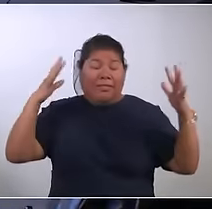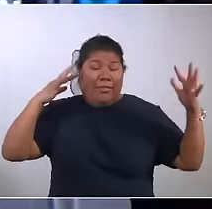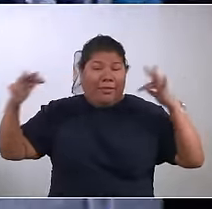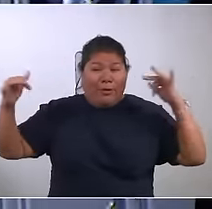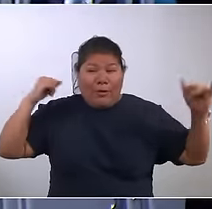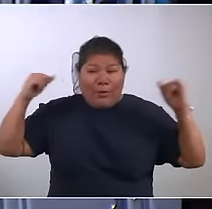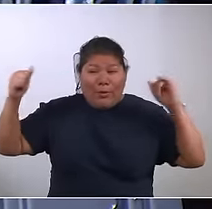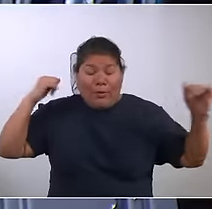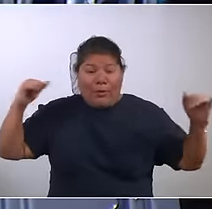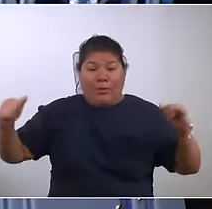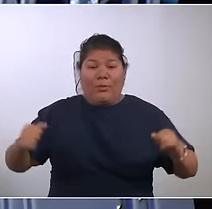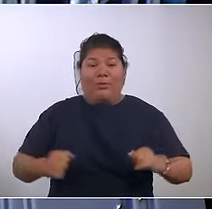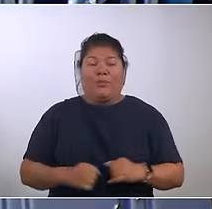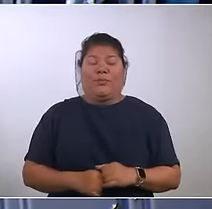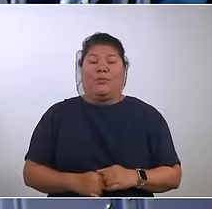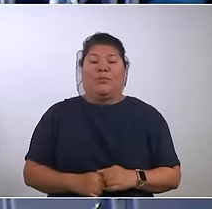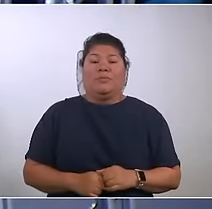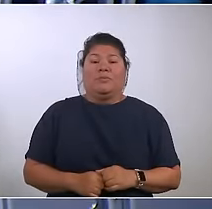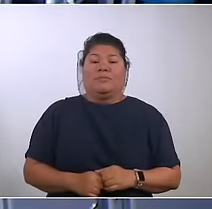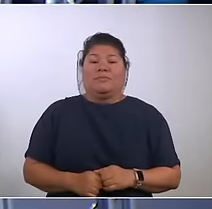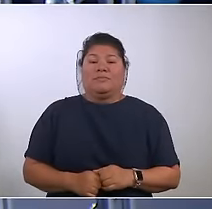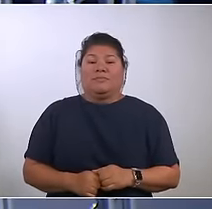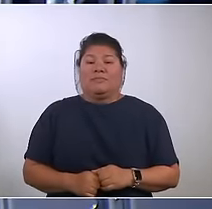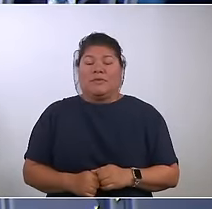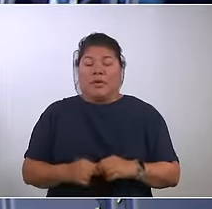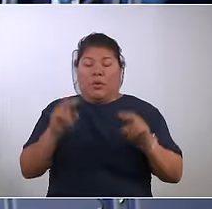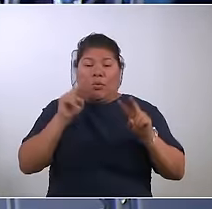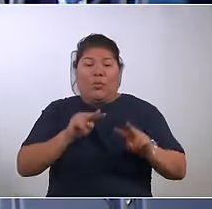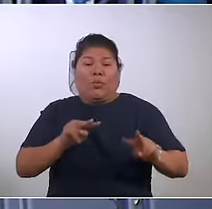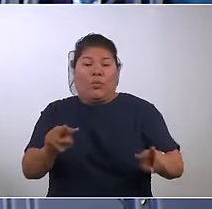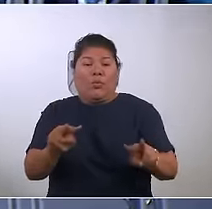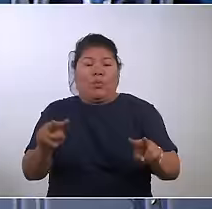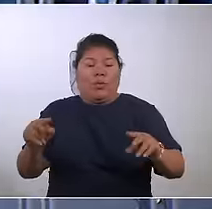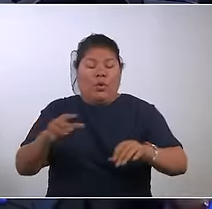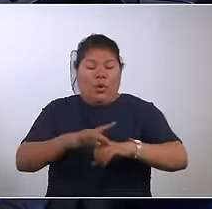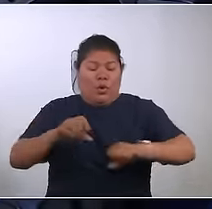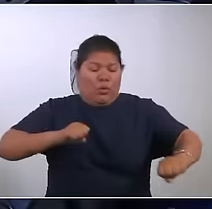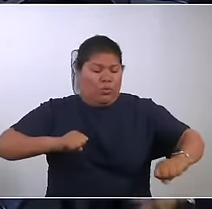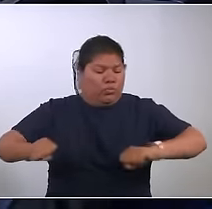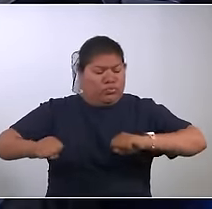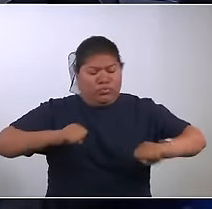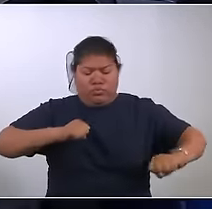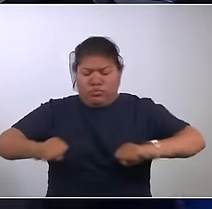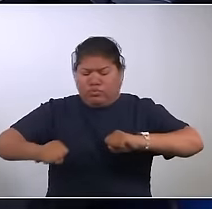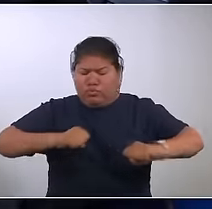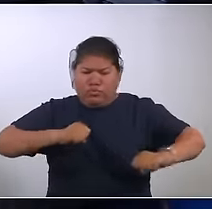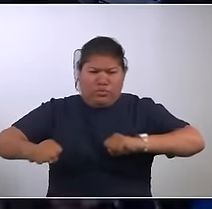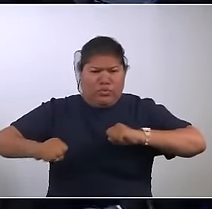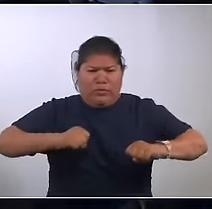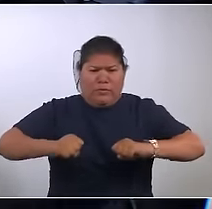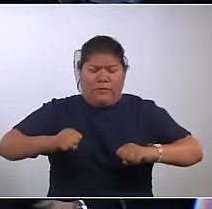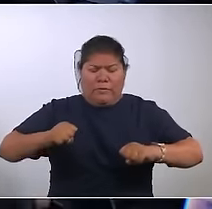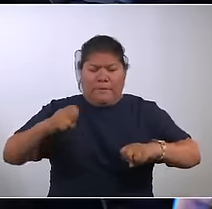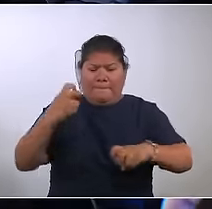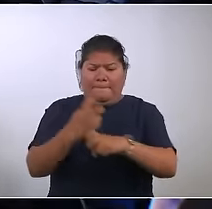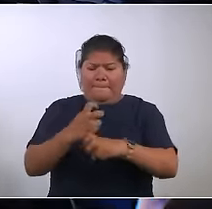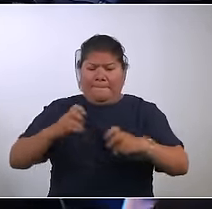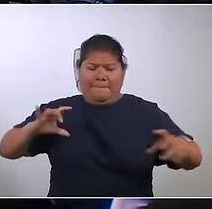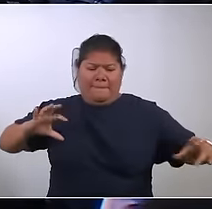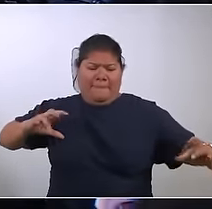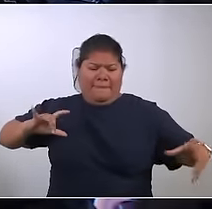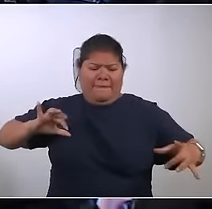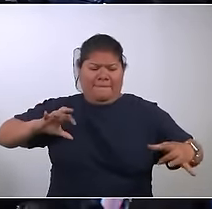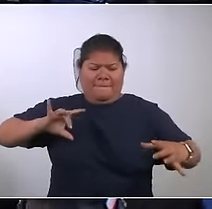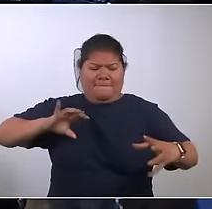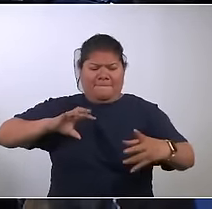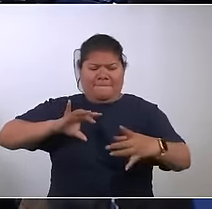noise. Hubo un ruido. And behold the shaking. Y un temblor. And the bones came